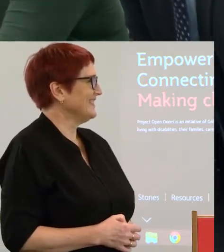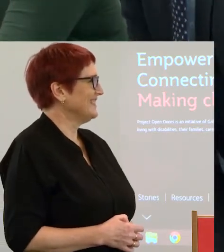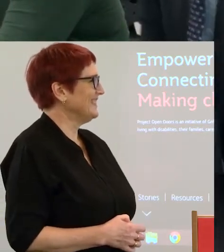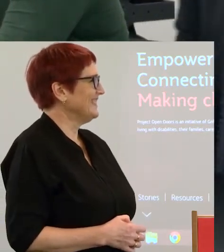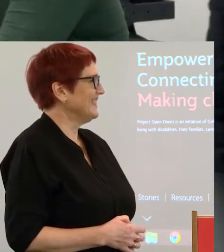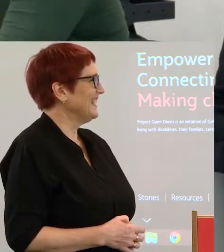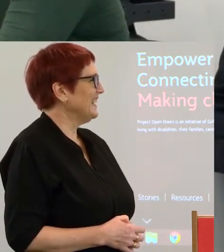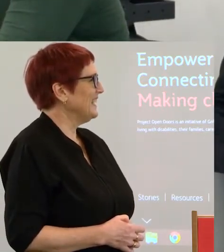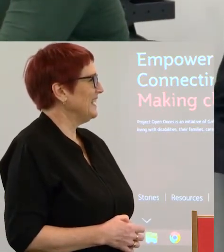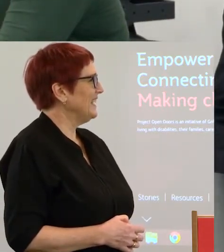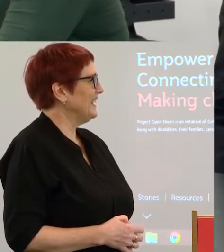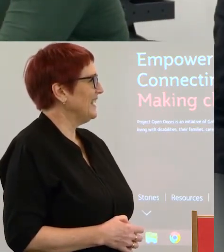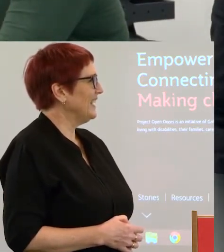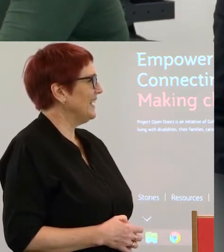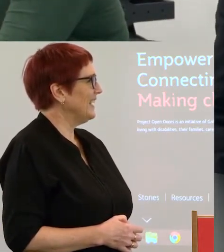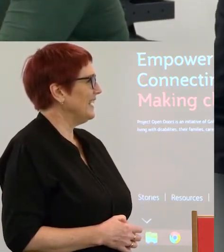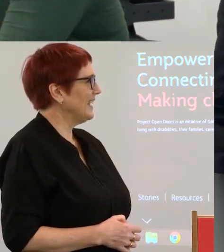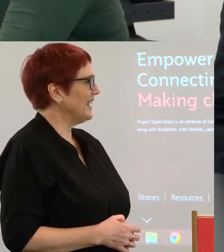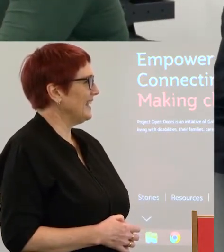And what else?